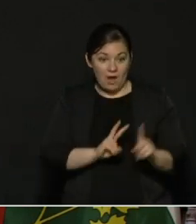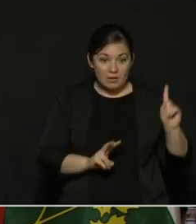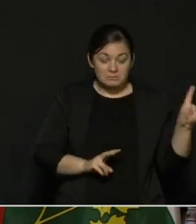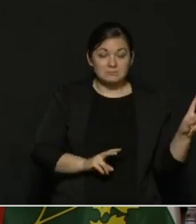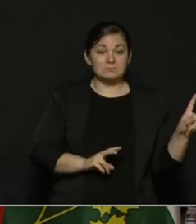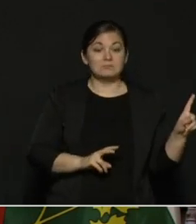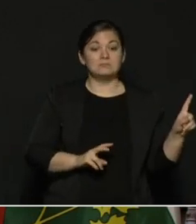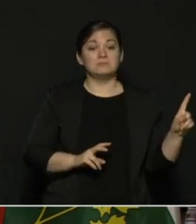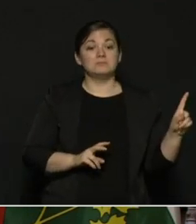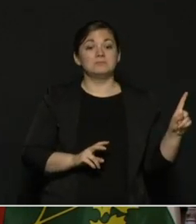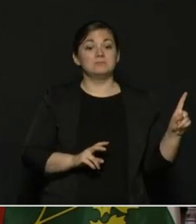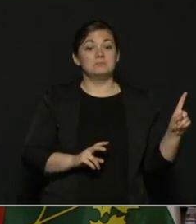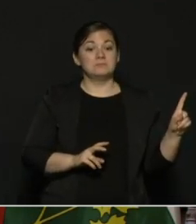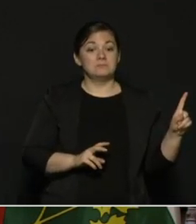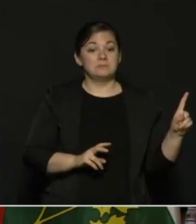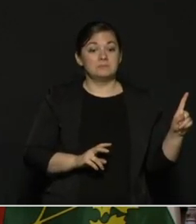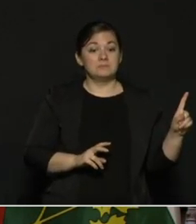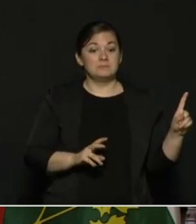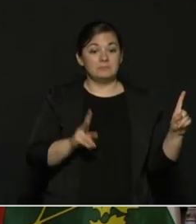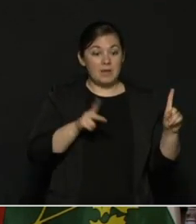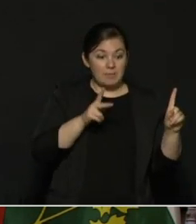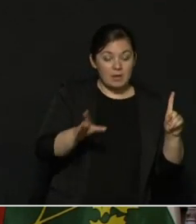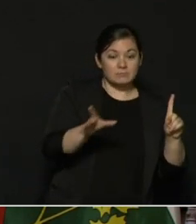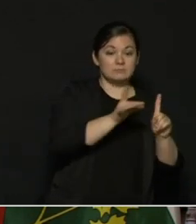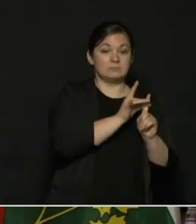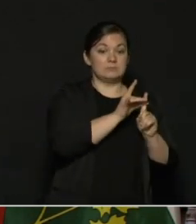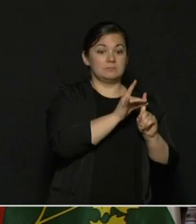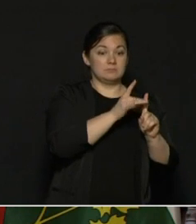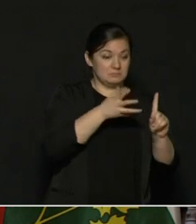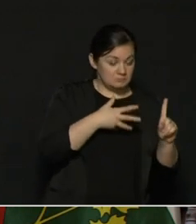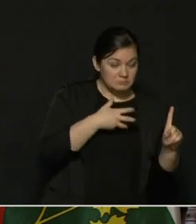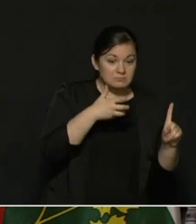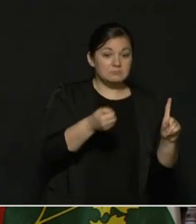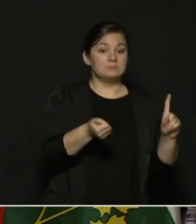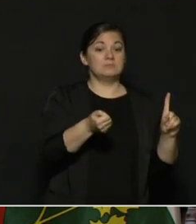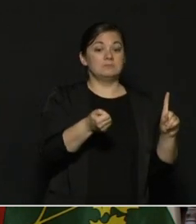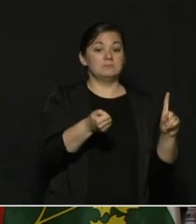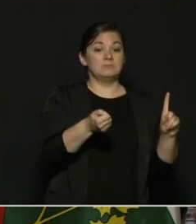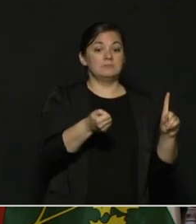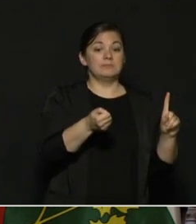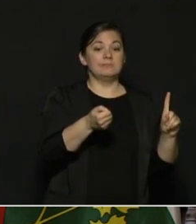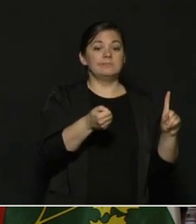a second time. Are there any reports of either